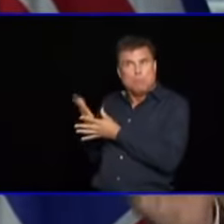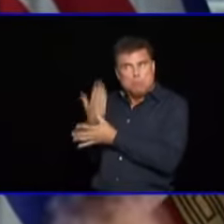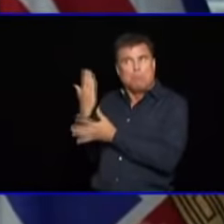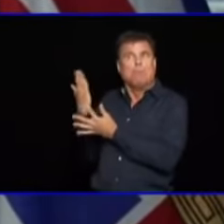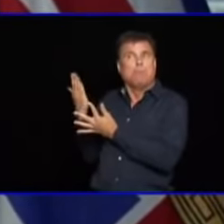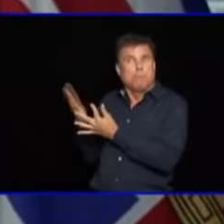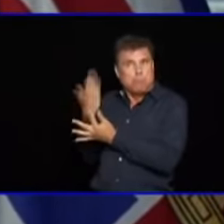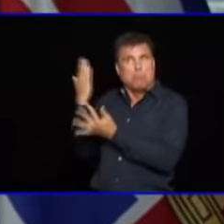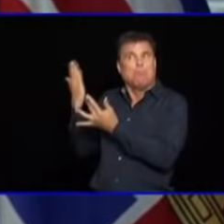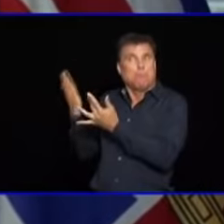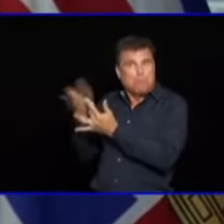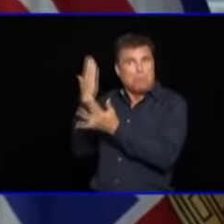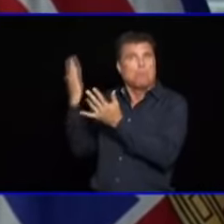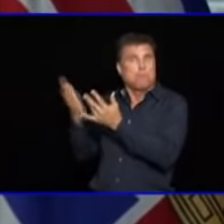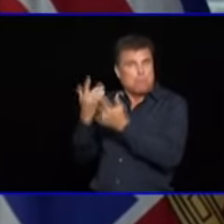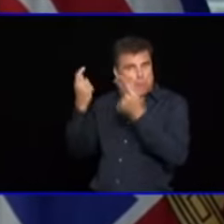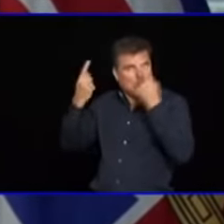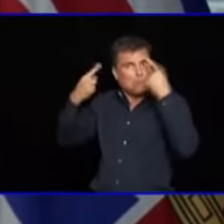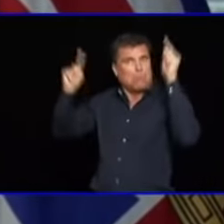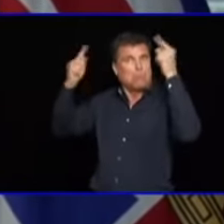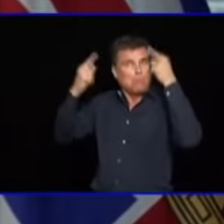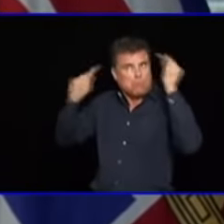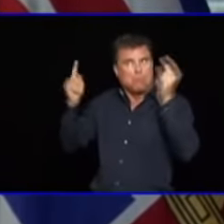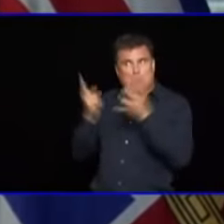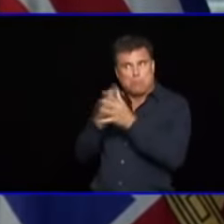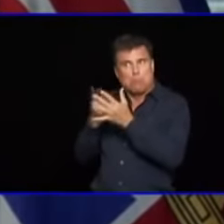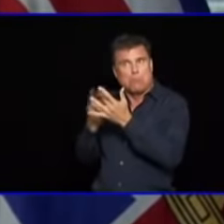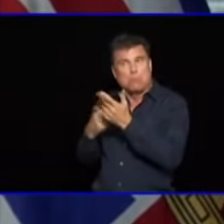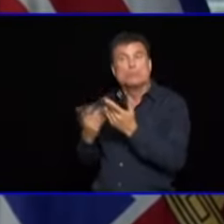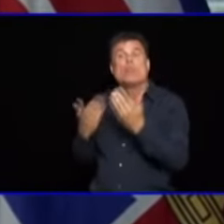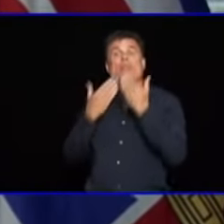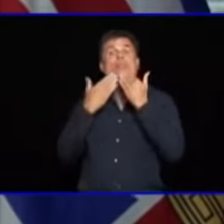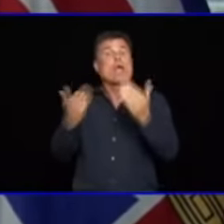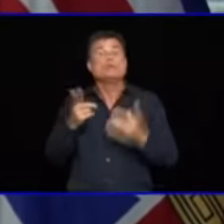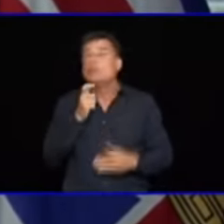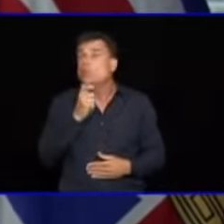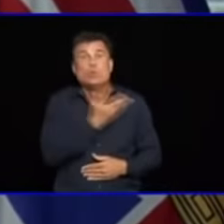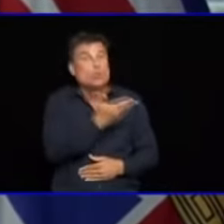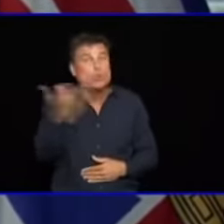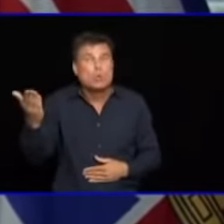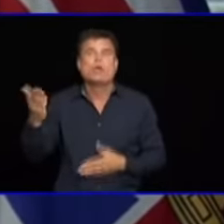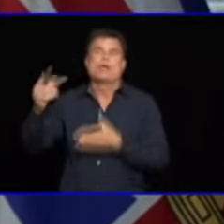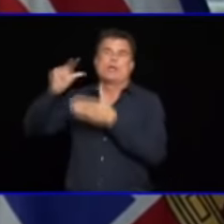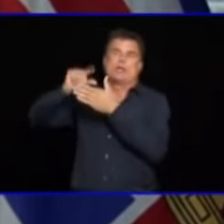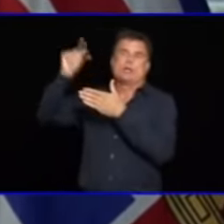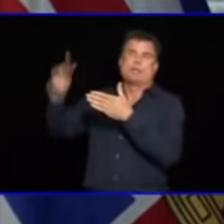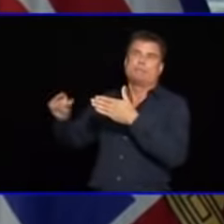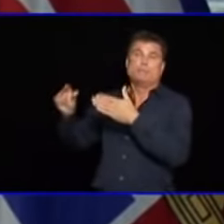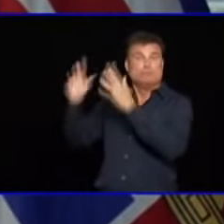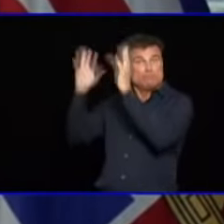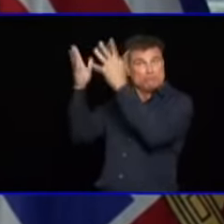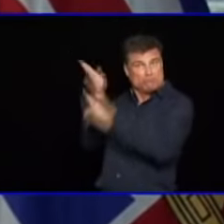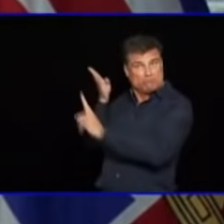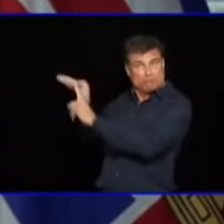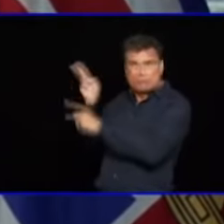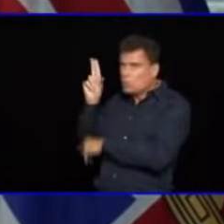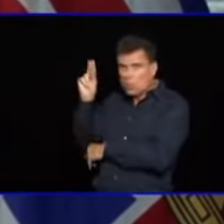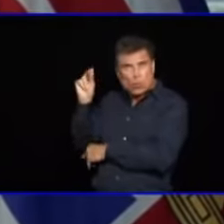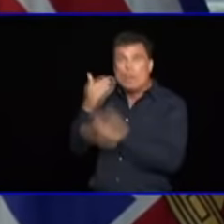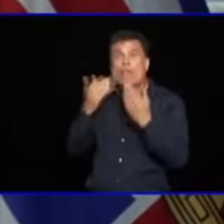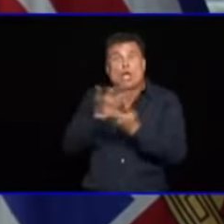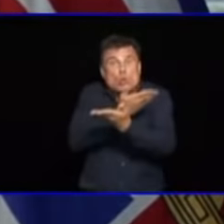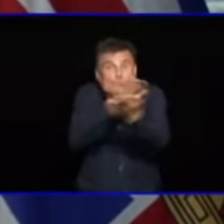government. They're the achievements of all of British Columbians, of all of you. And we have to, of course, because we know this. We know